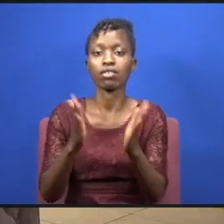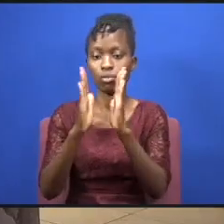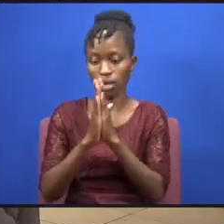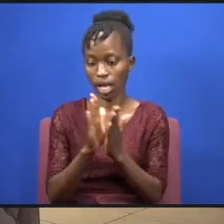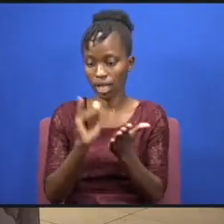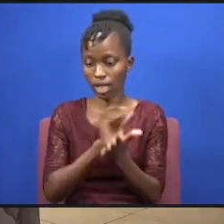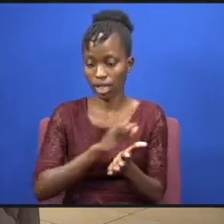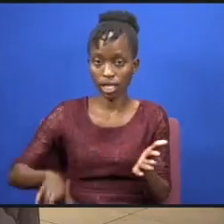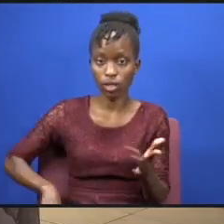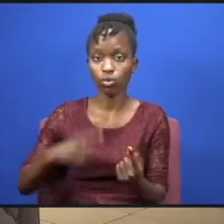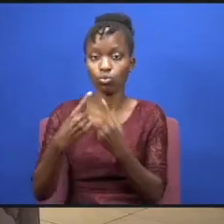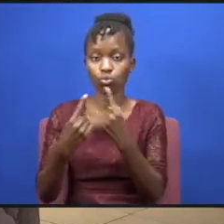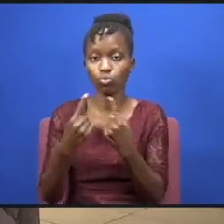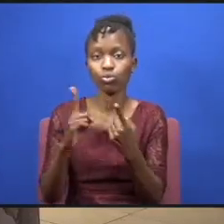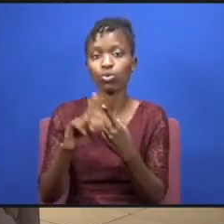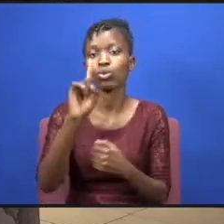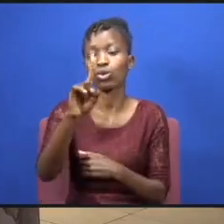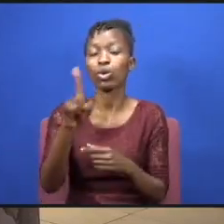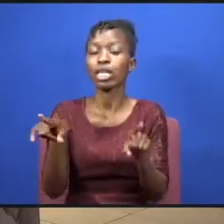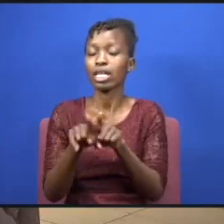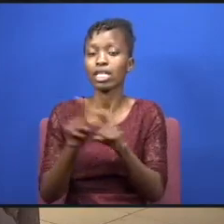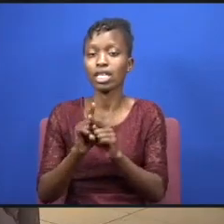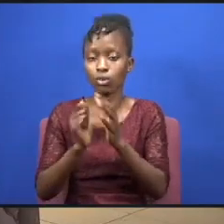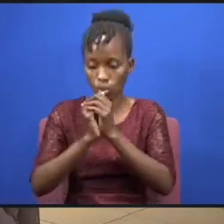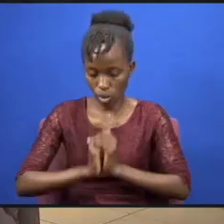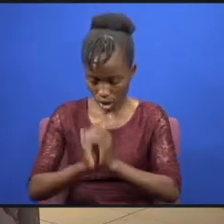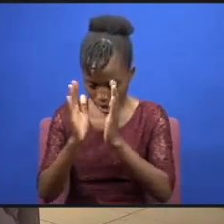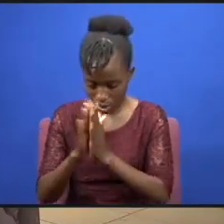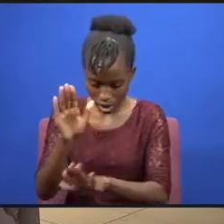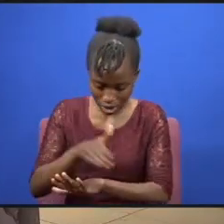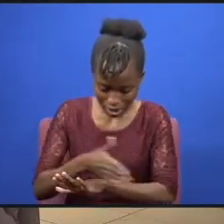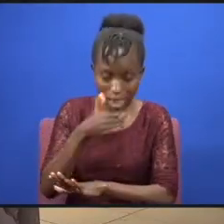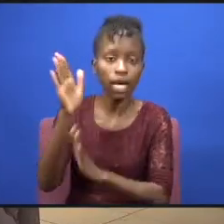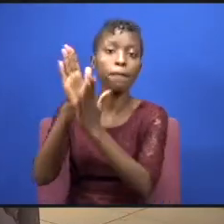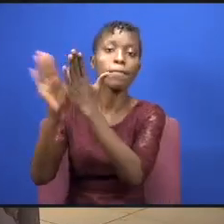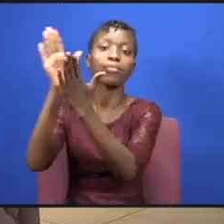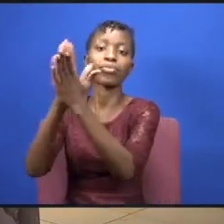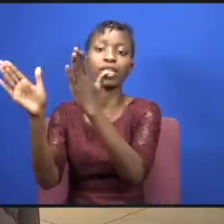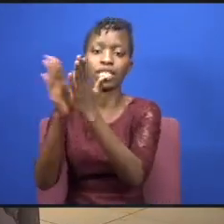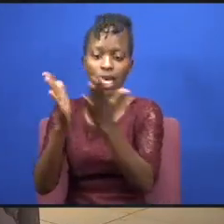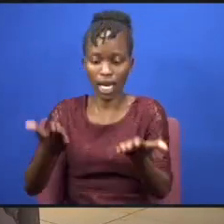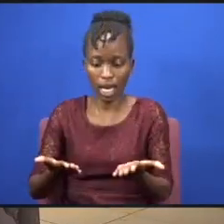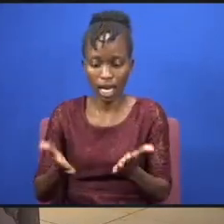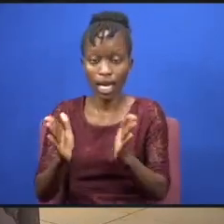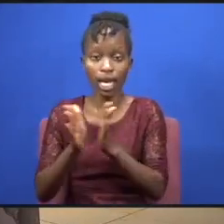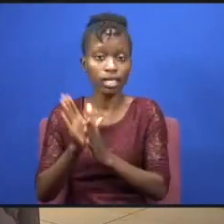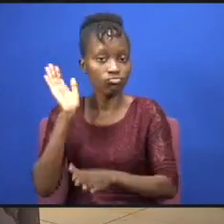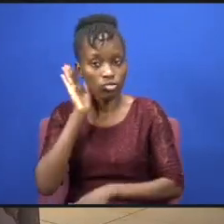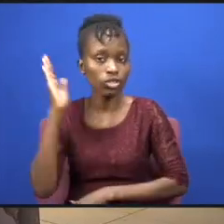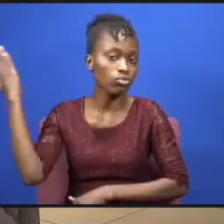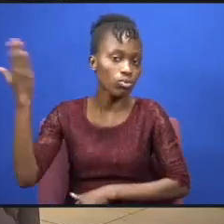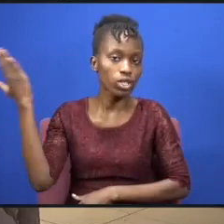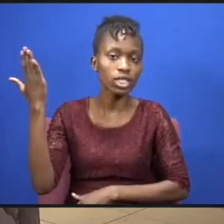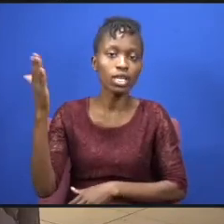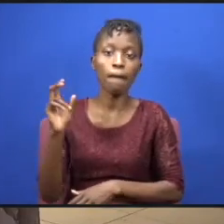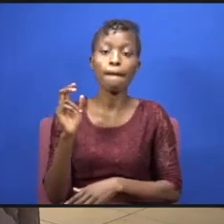Lord will minister to you as we worship, as we sing, as we pray, as we listen to the word. In the